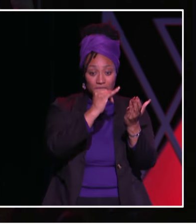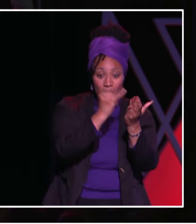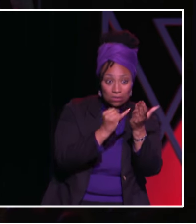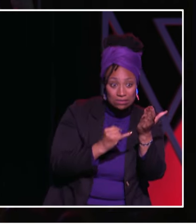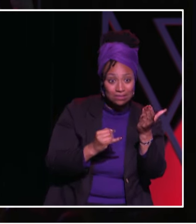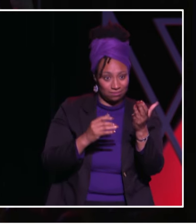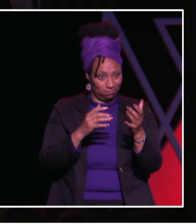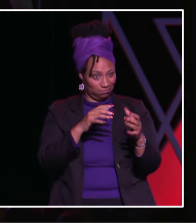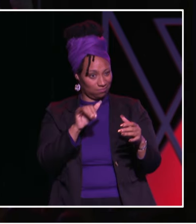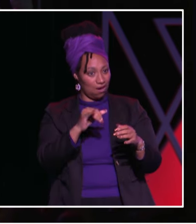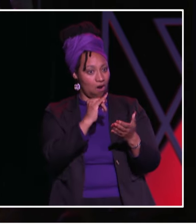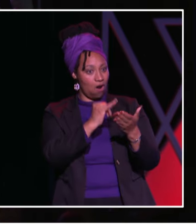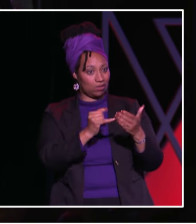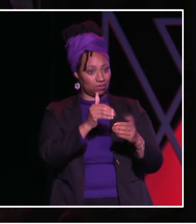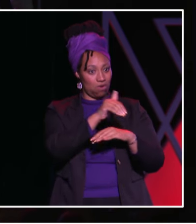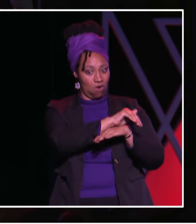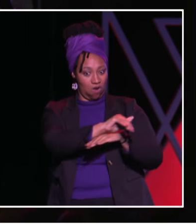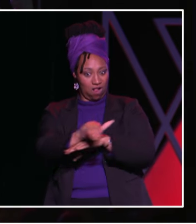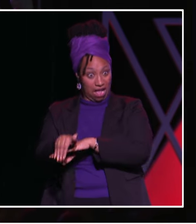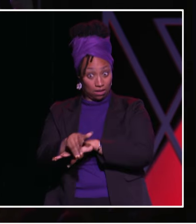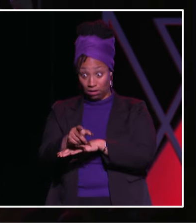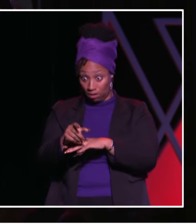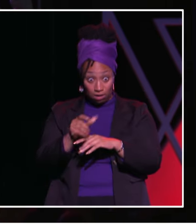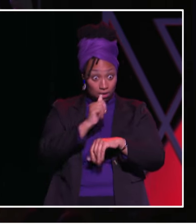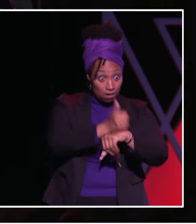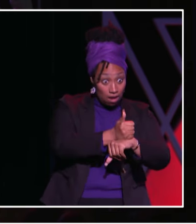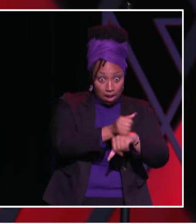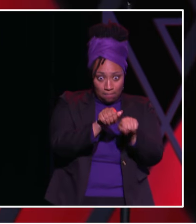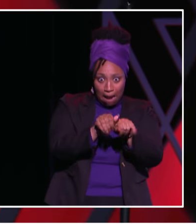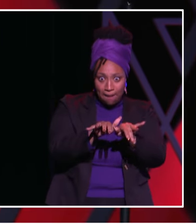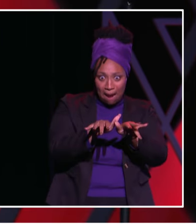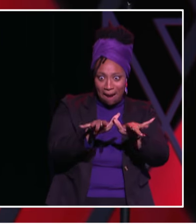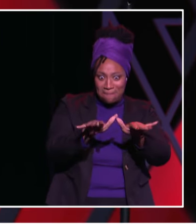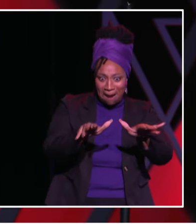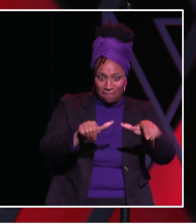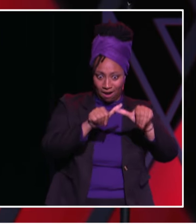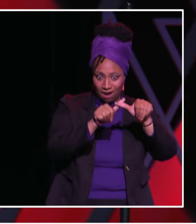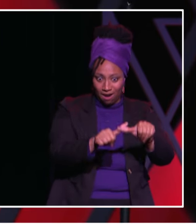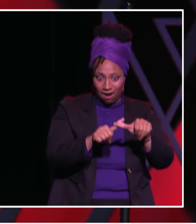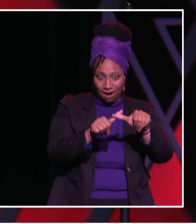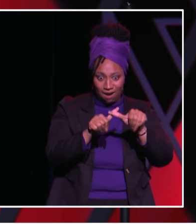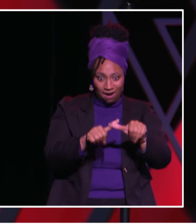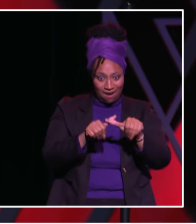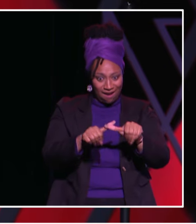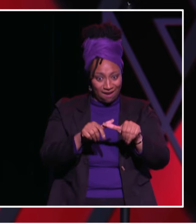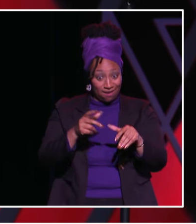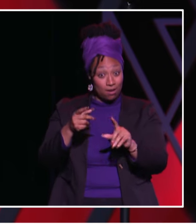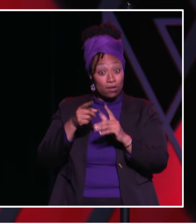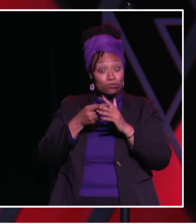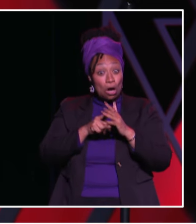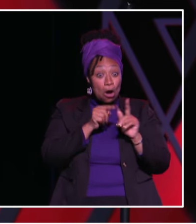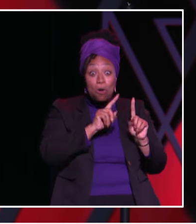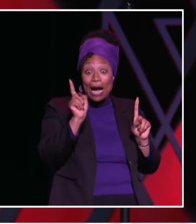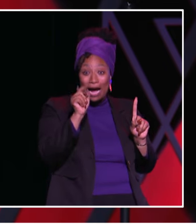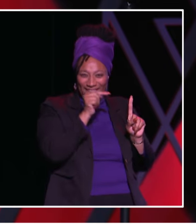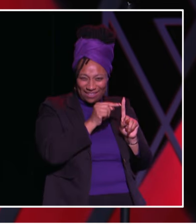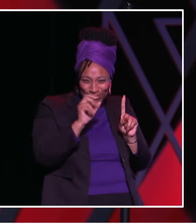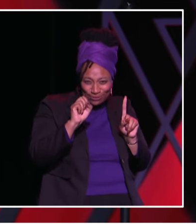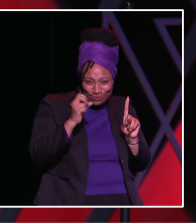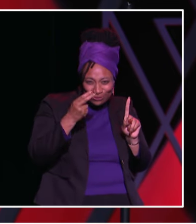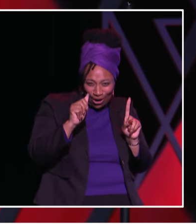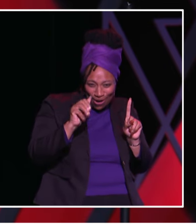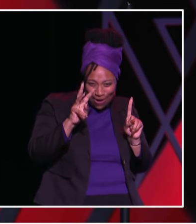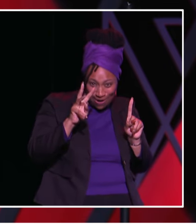from a neighborhood event in Shaw to a 2-night citywide all